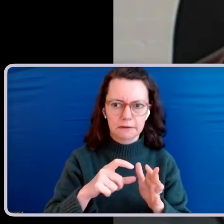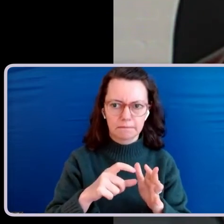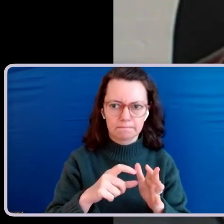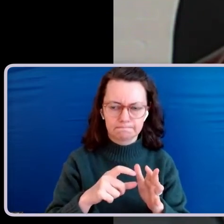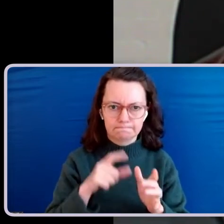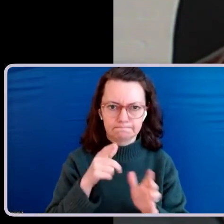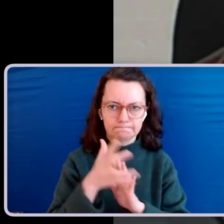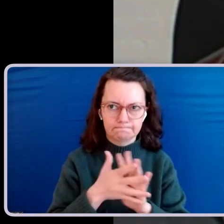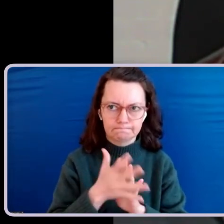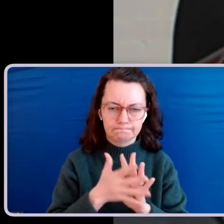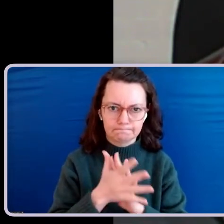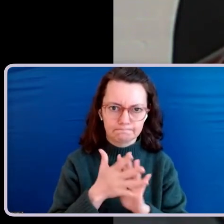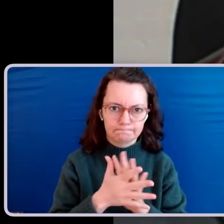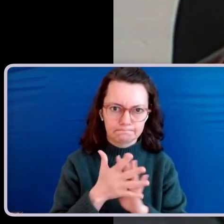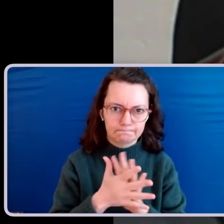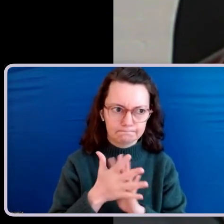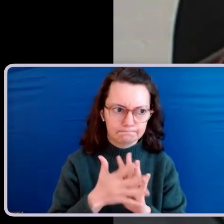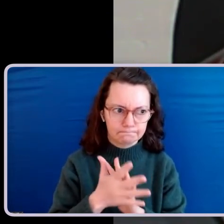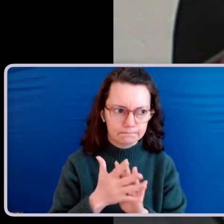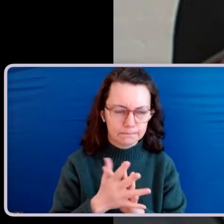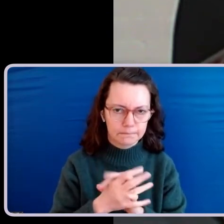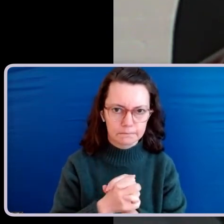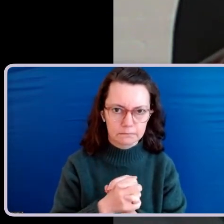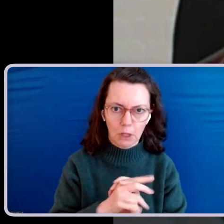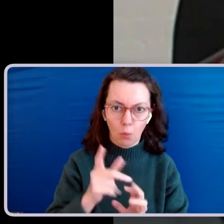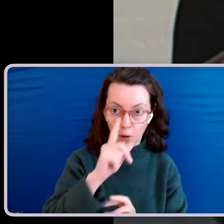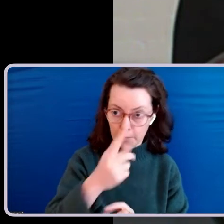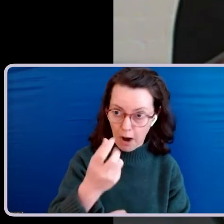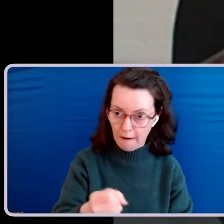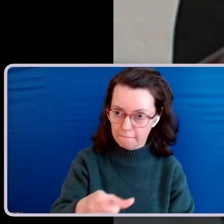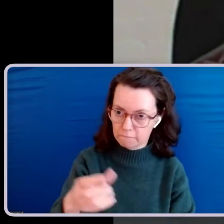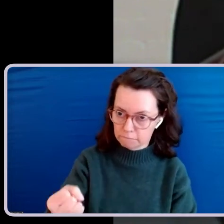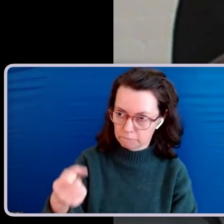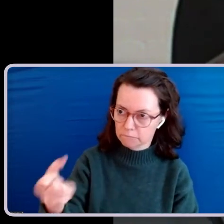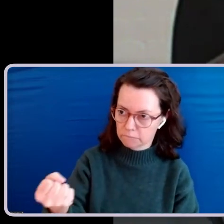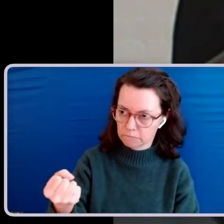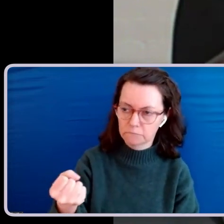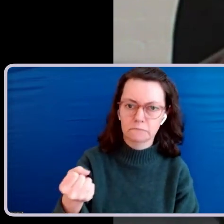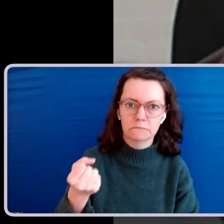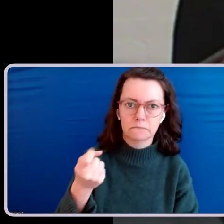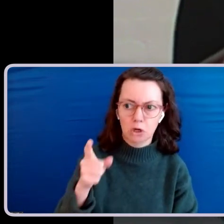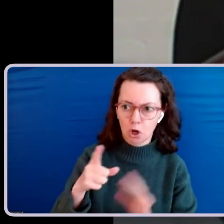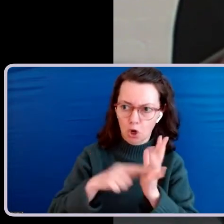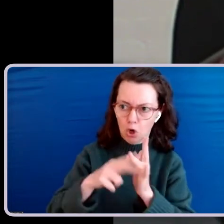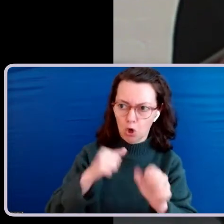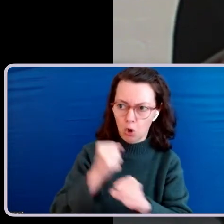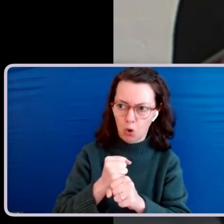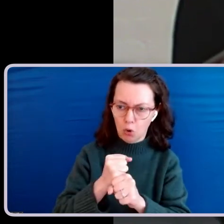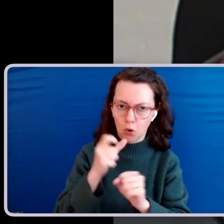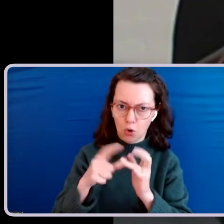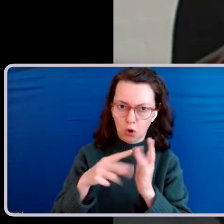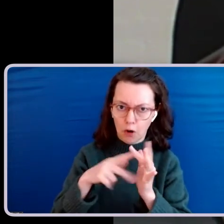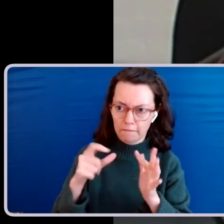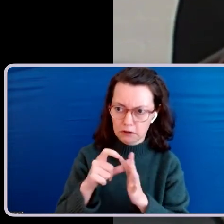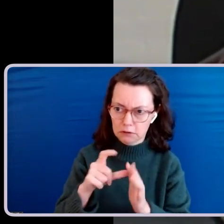listen to communities who have experienced these kinds of post-viral illnesses before. So our community is full of